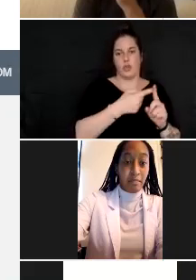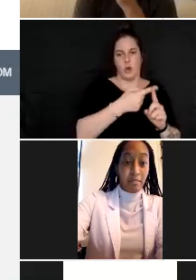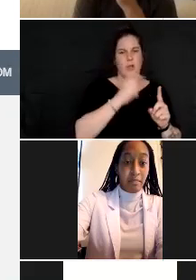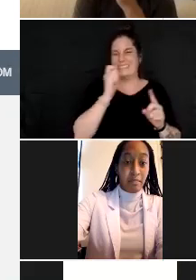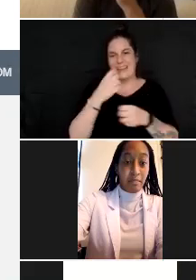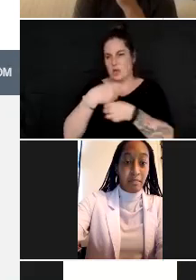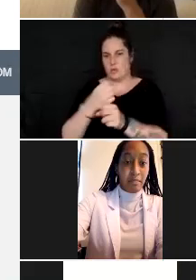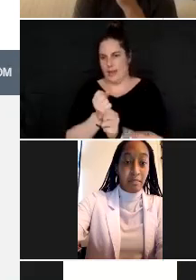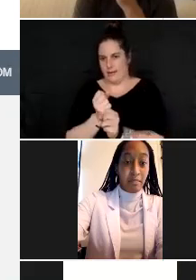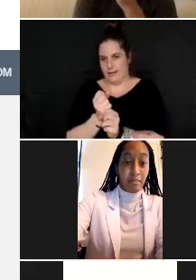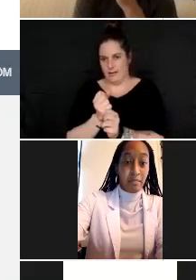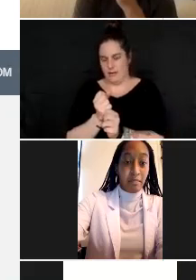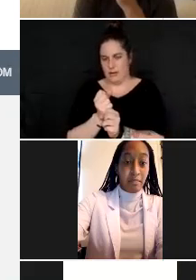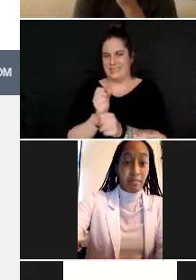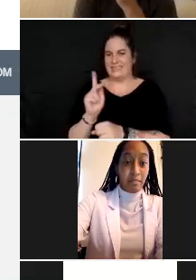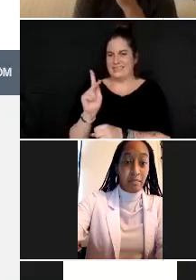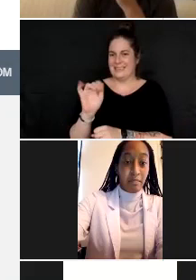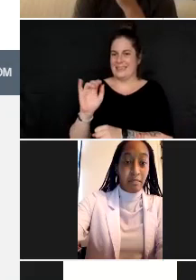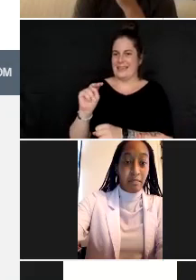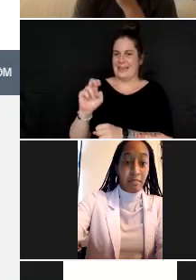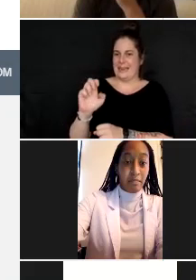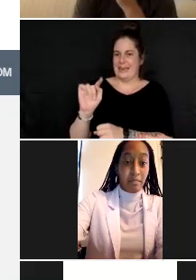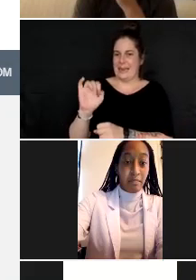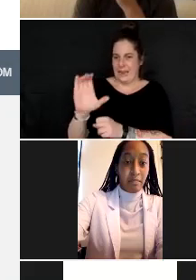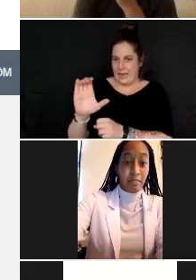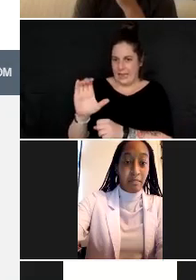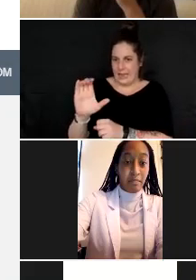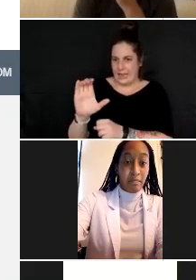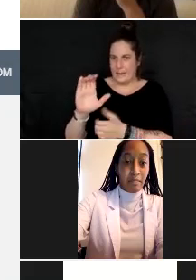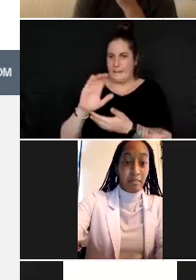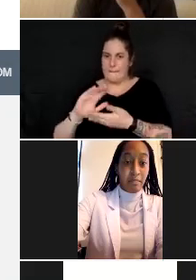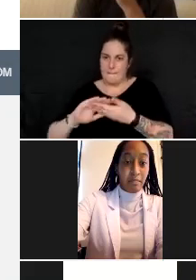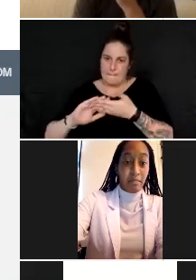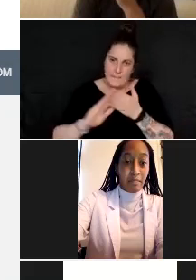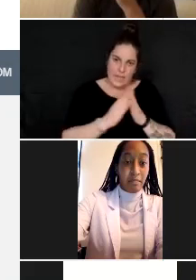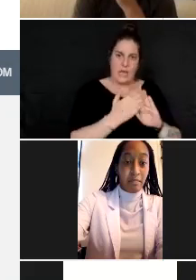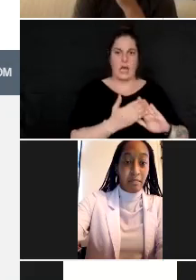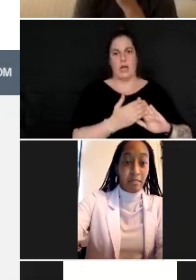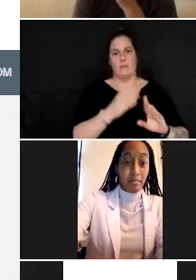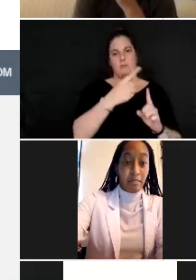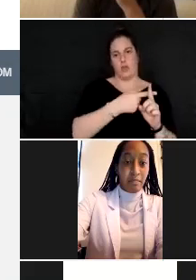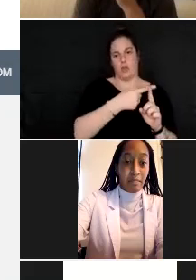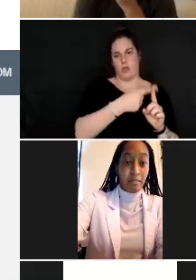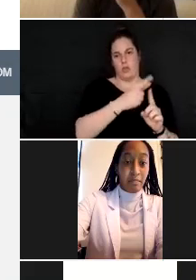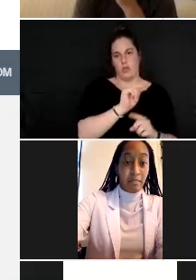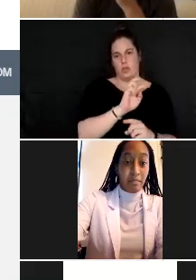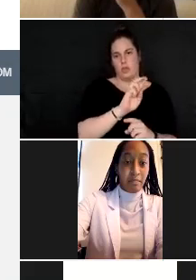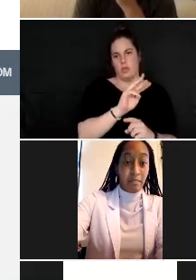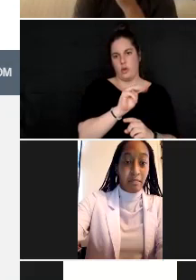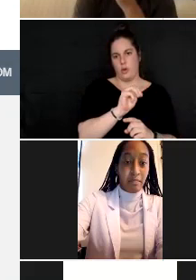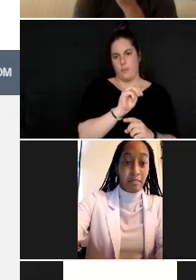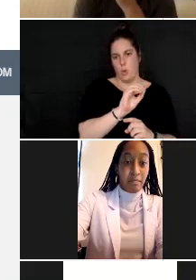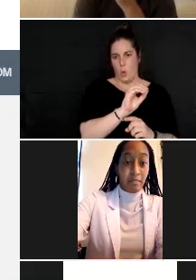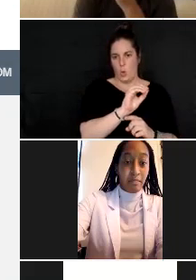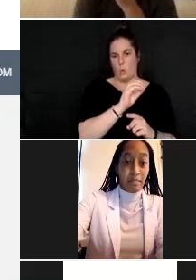kinetic energy that the player has that quote creates the thermal energy or is converted